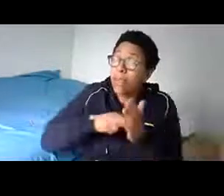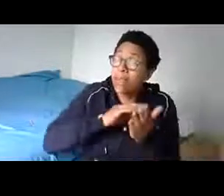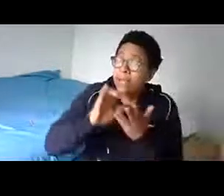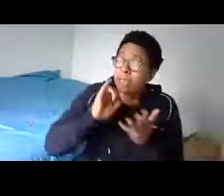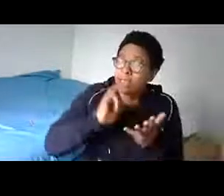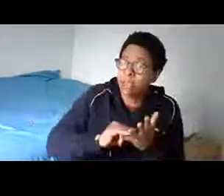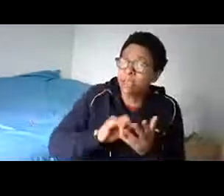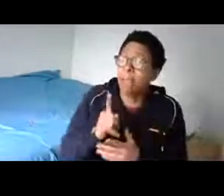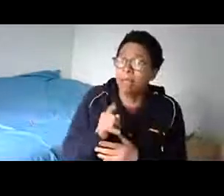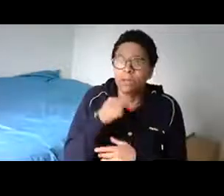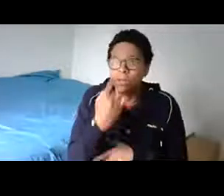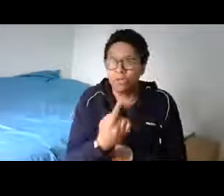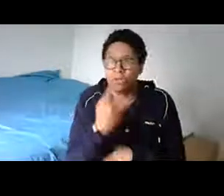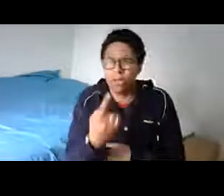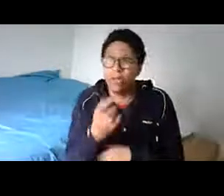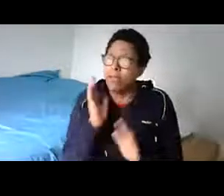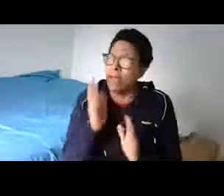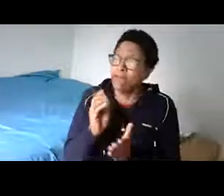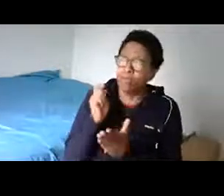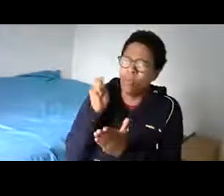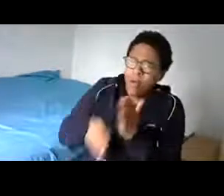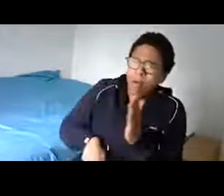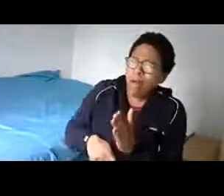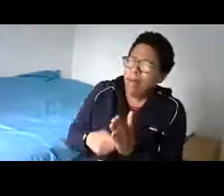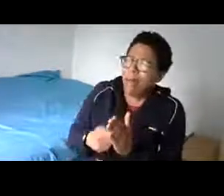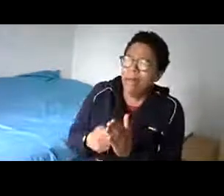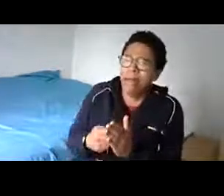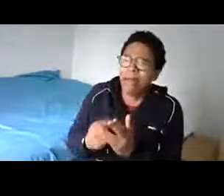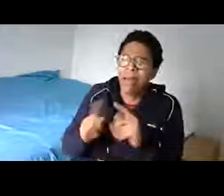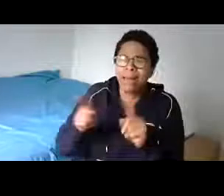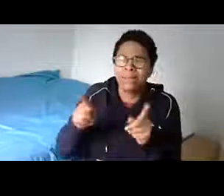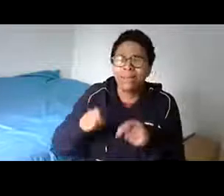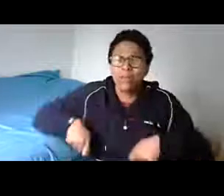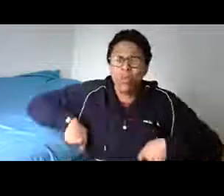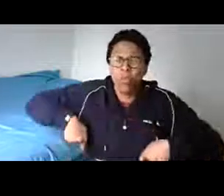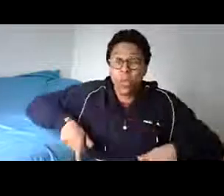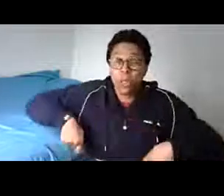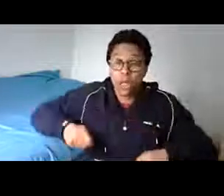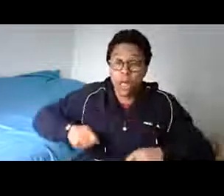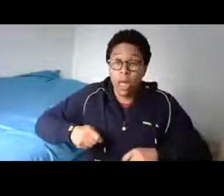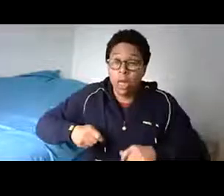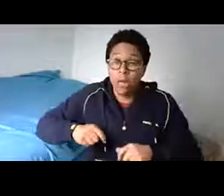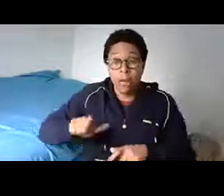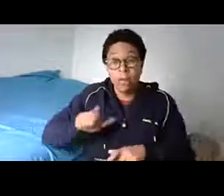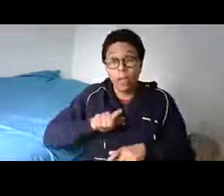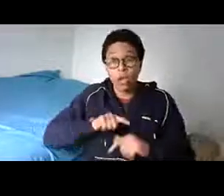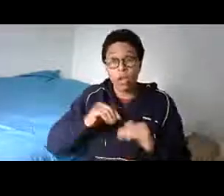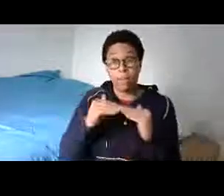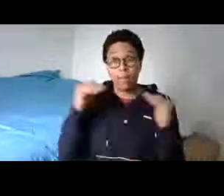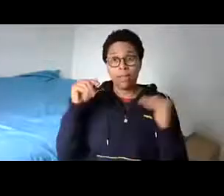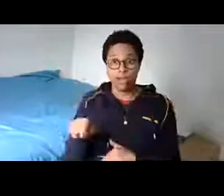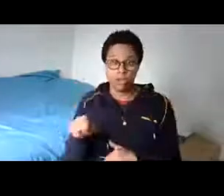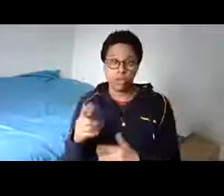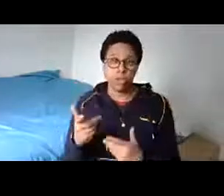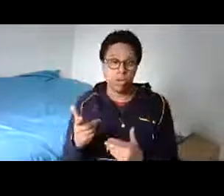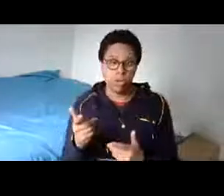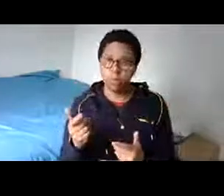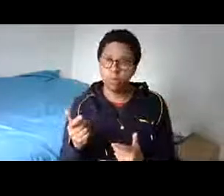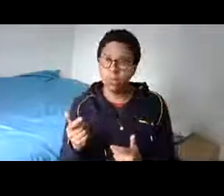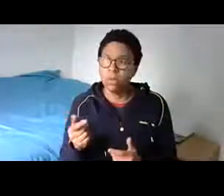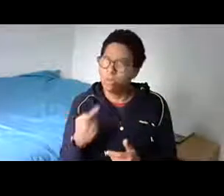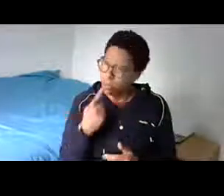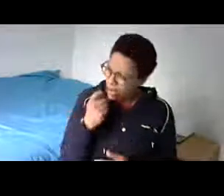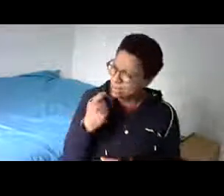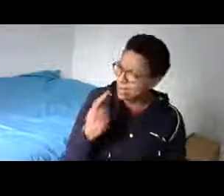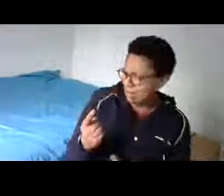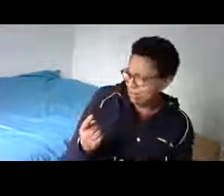wheelchair buying it yourself? And then will be a case about describing how what you get from NHS is not right